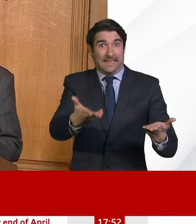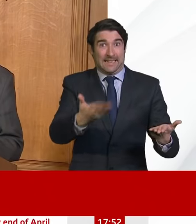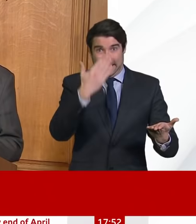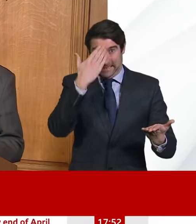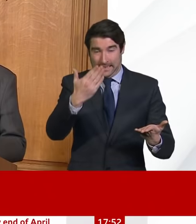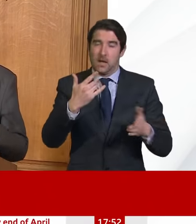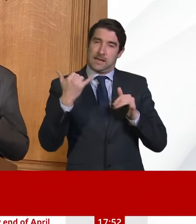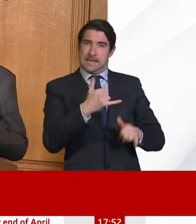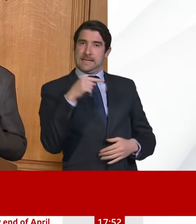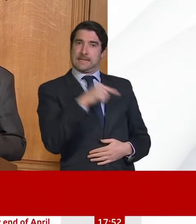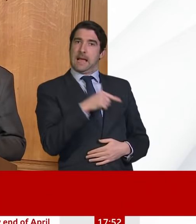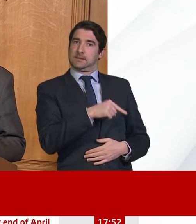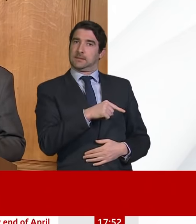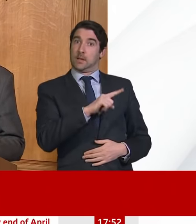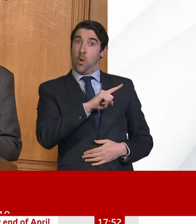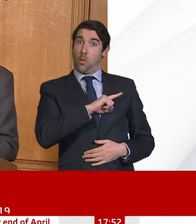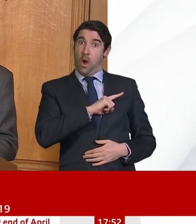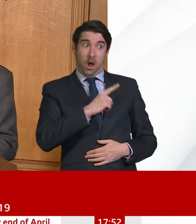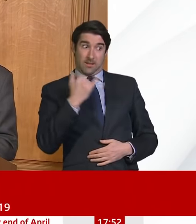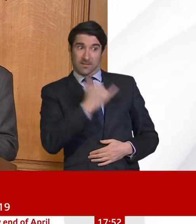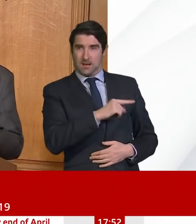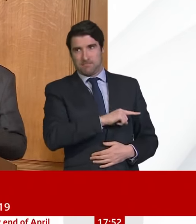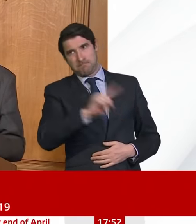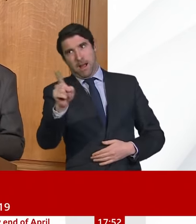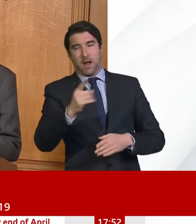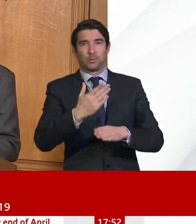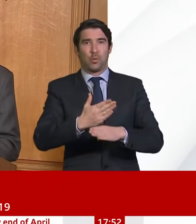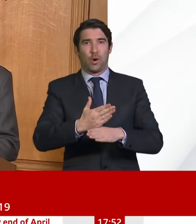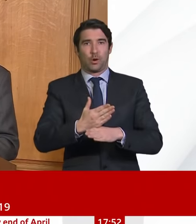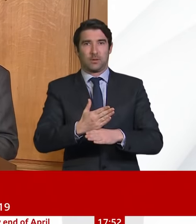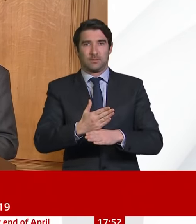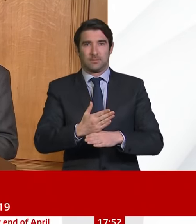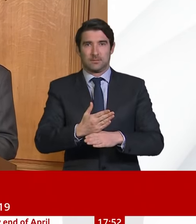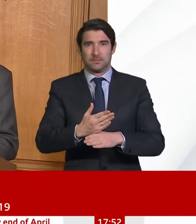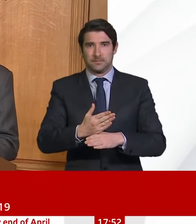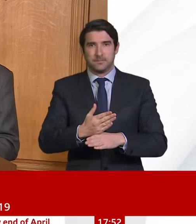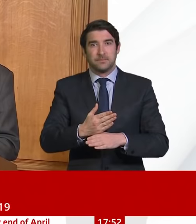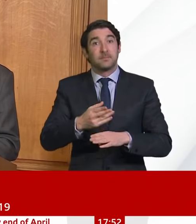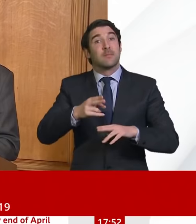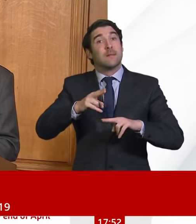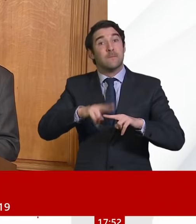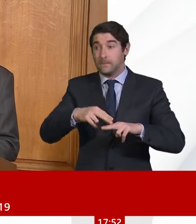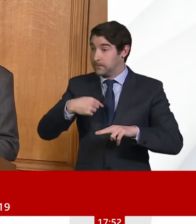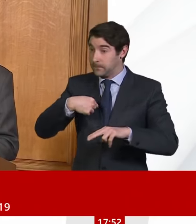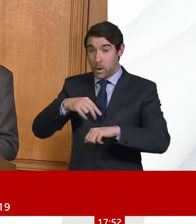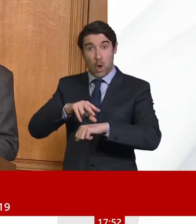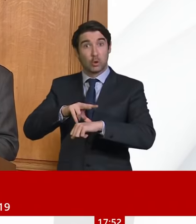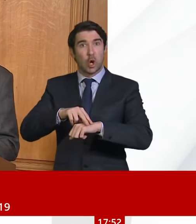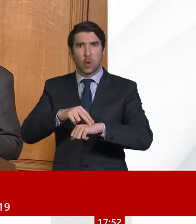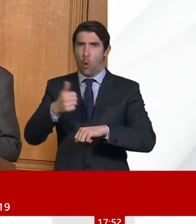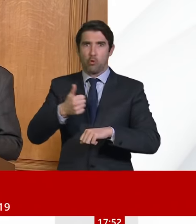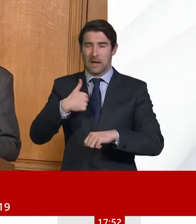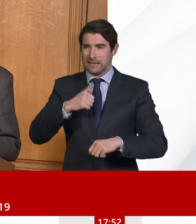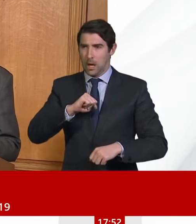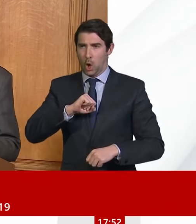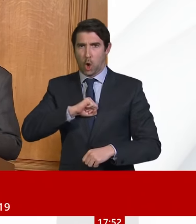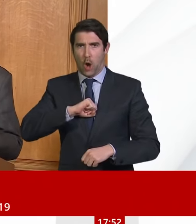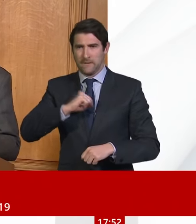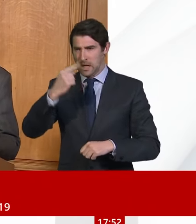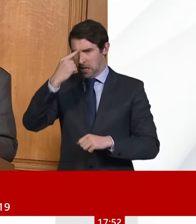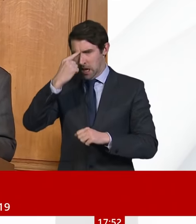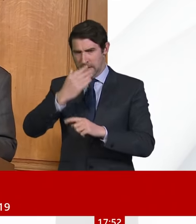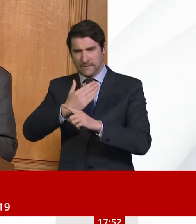are self-isolating because they're symptomatic. They're important too. But of course, if they're unwell, actually what we want to